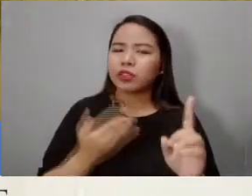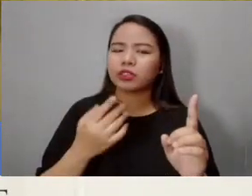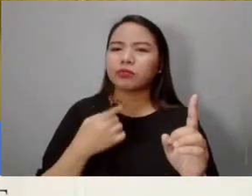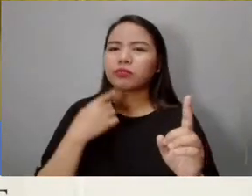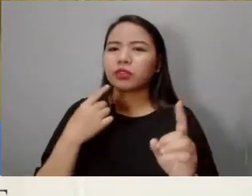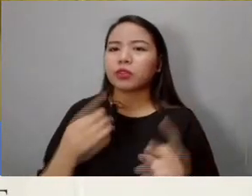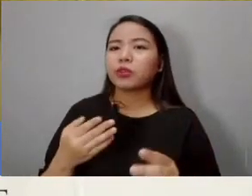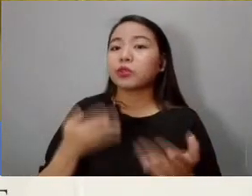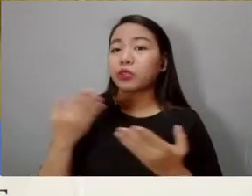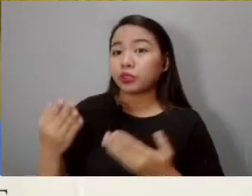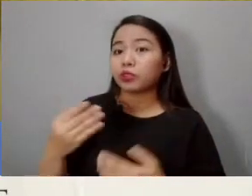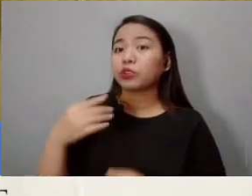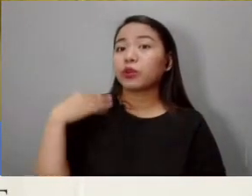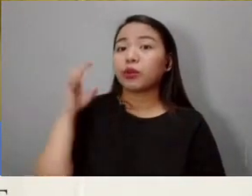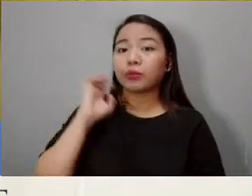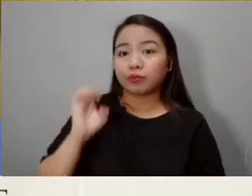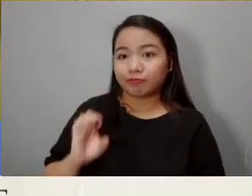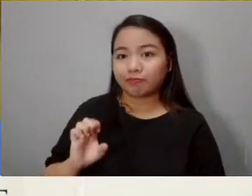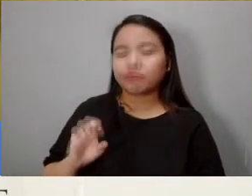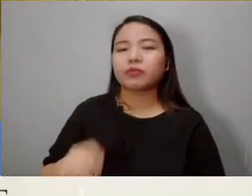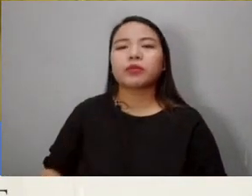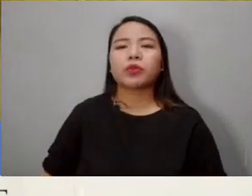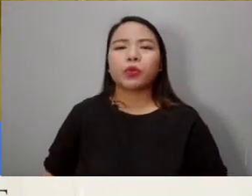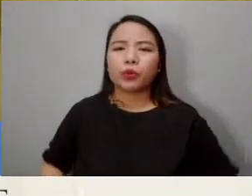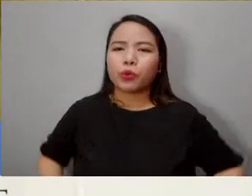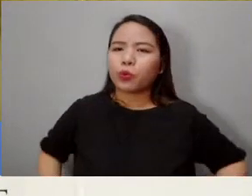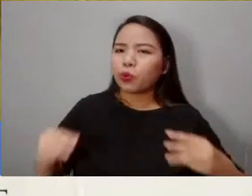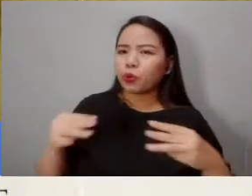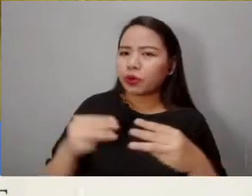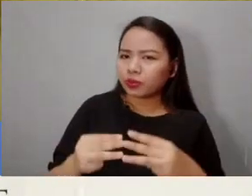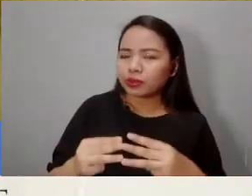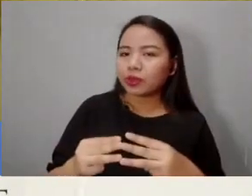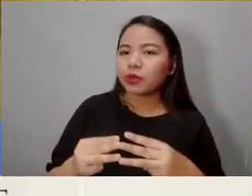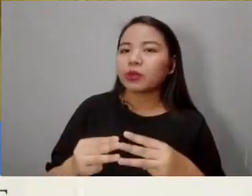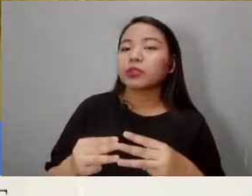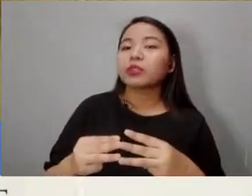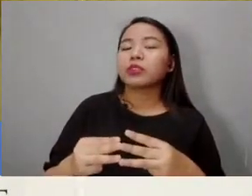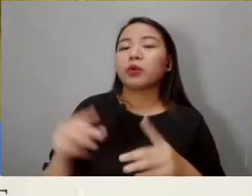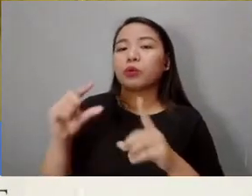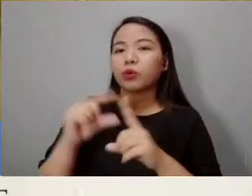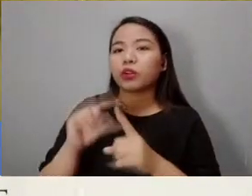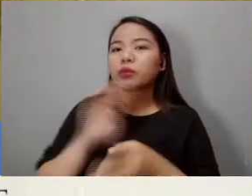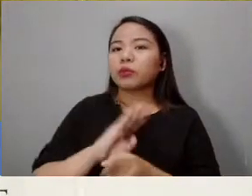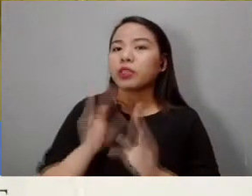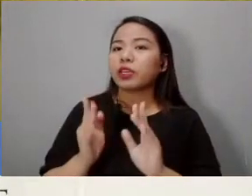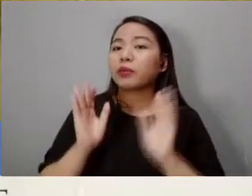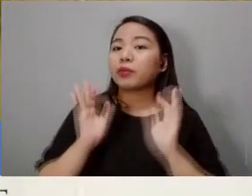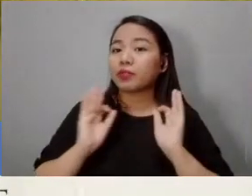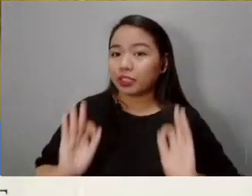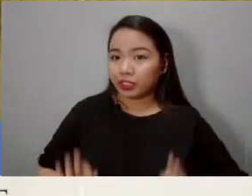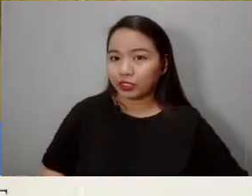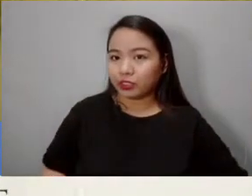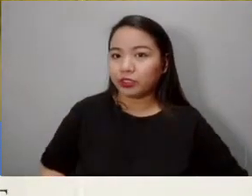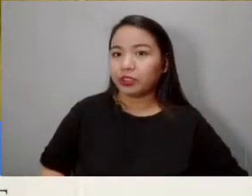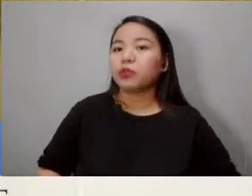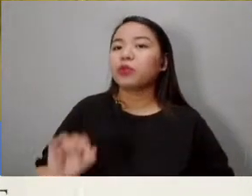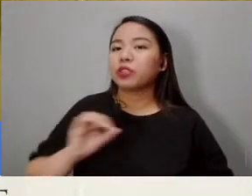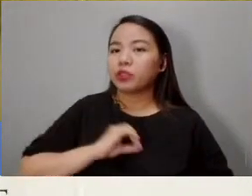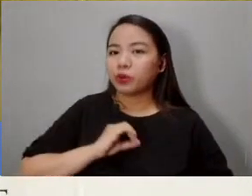in Elizabeth's womb the Word made flesh in her own body.